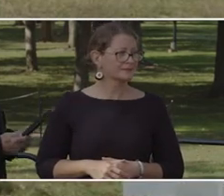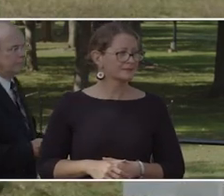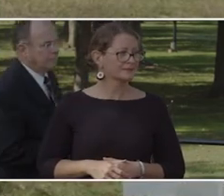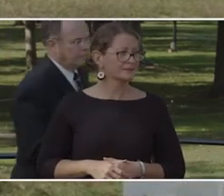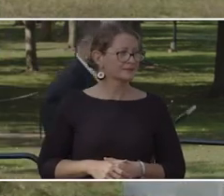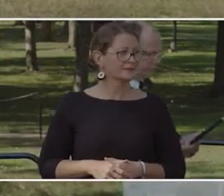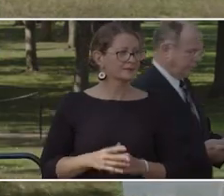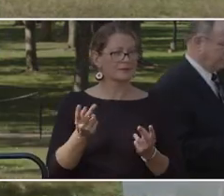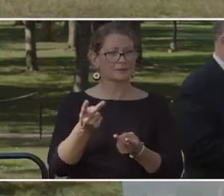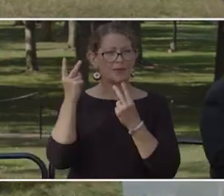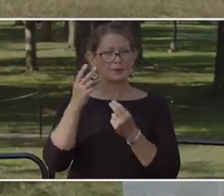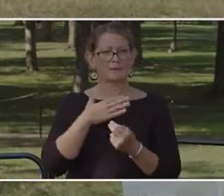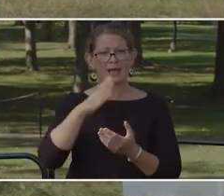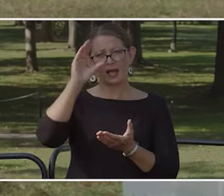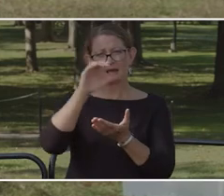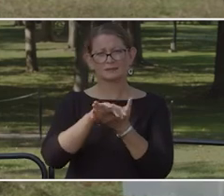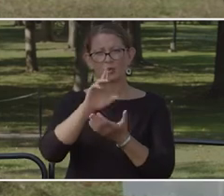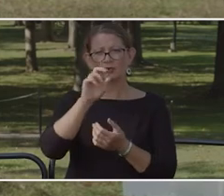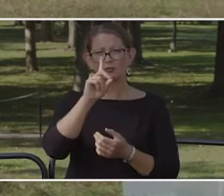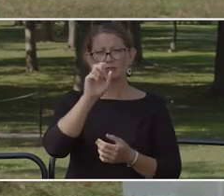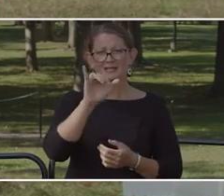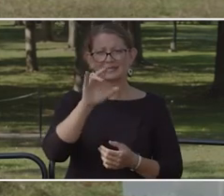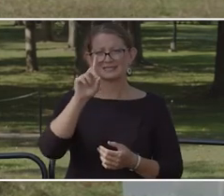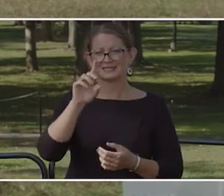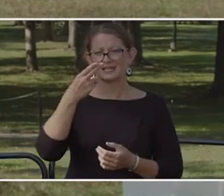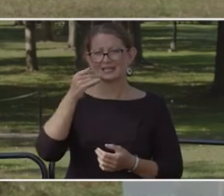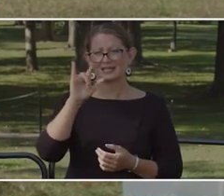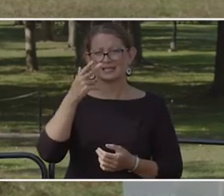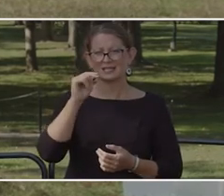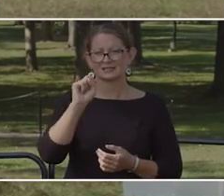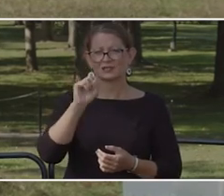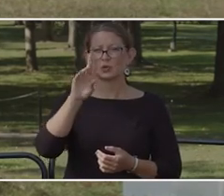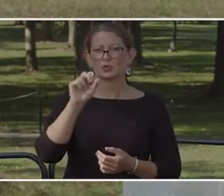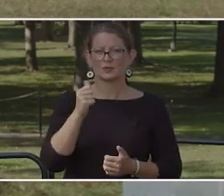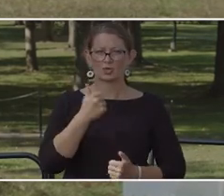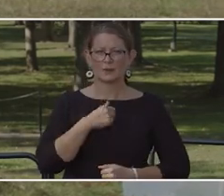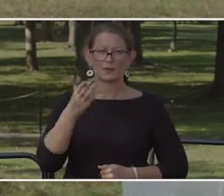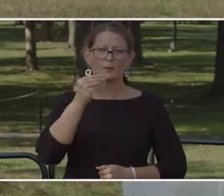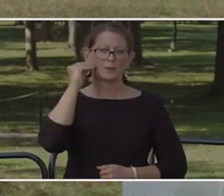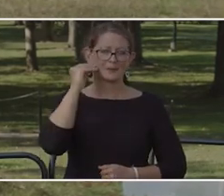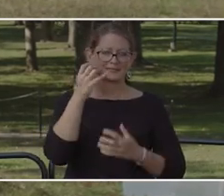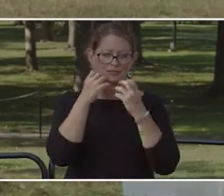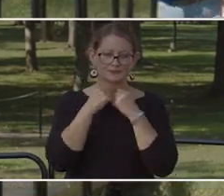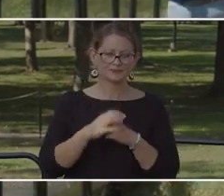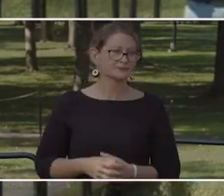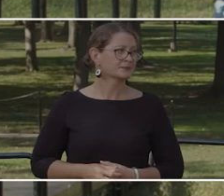In memory of my husband, Rodney D. Higgins, U.S. Army, welcome home, dear.